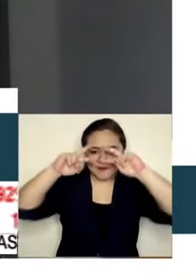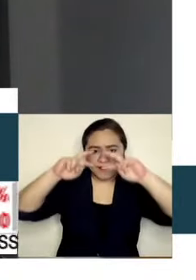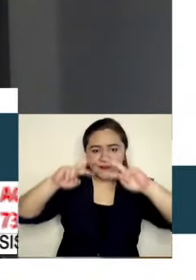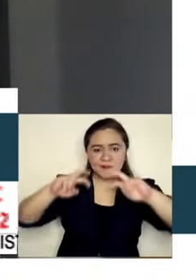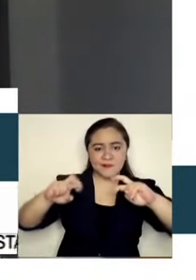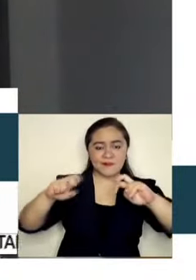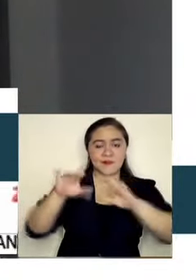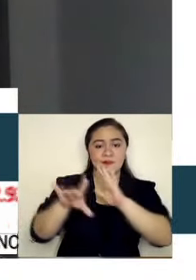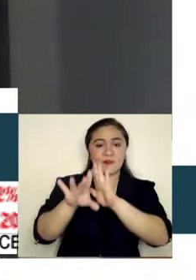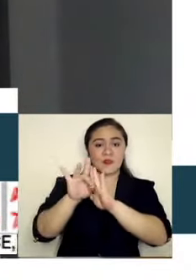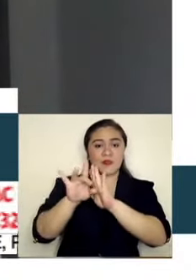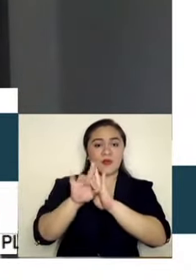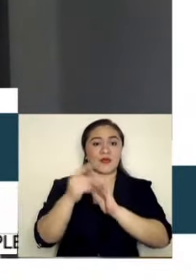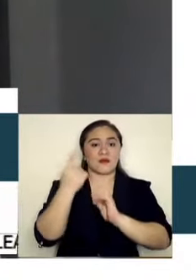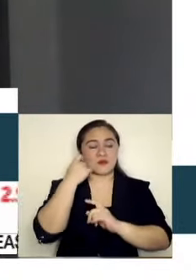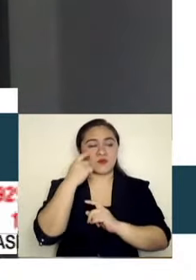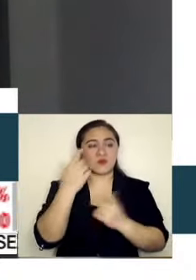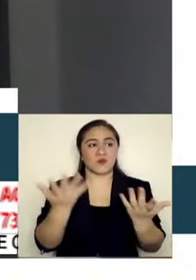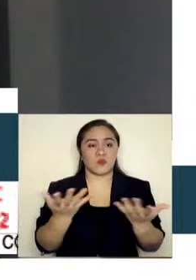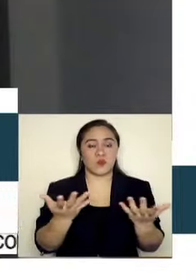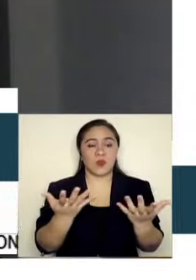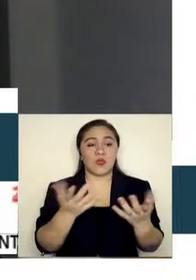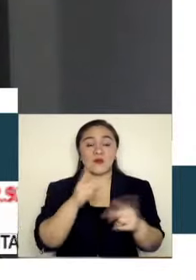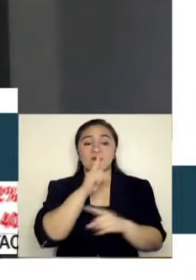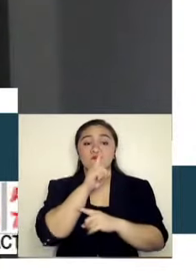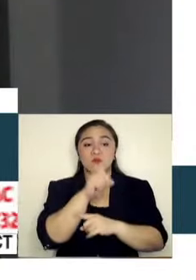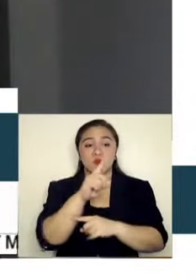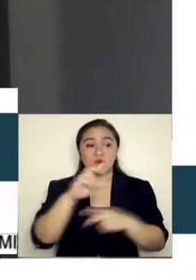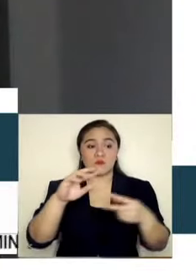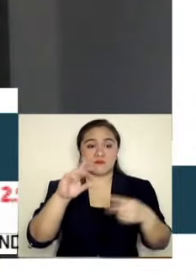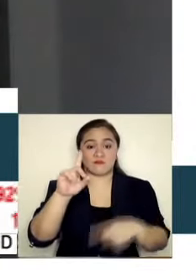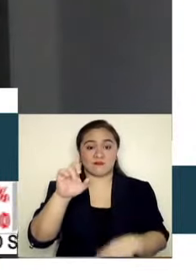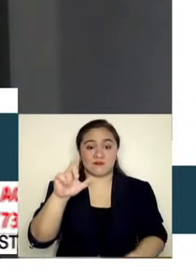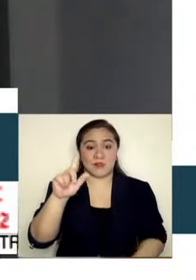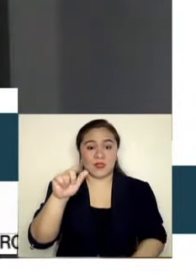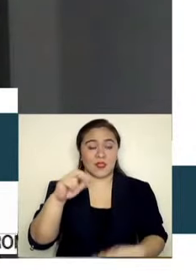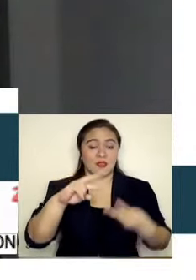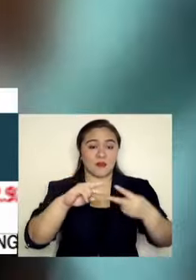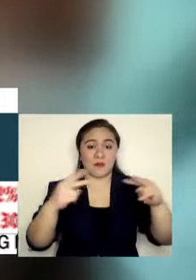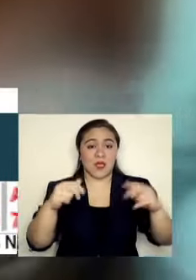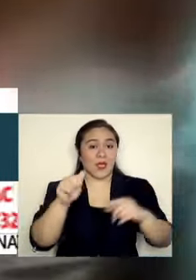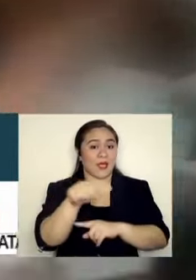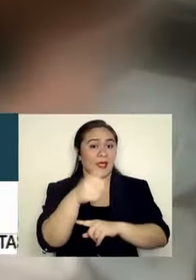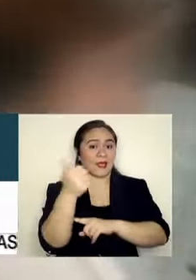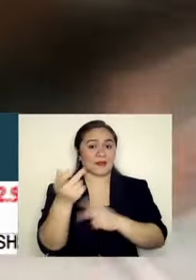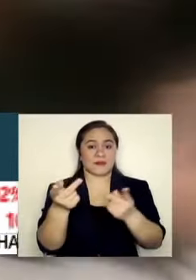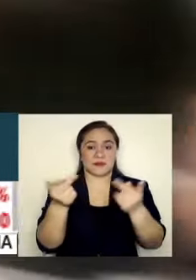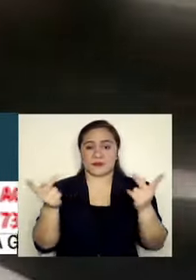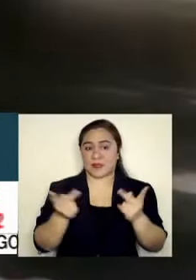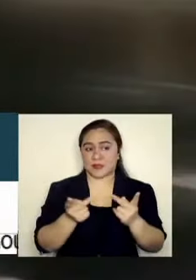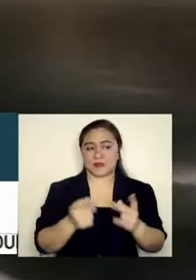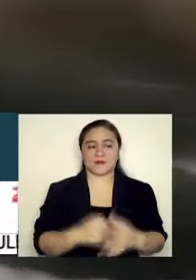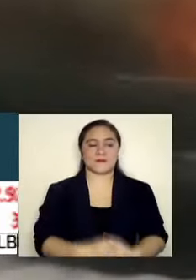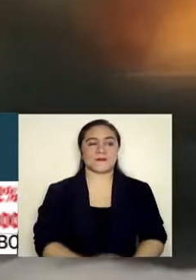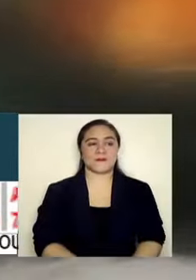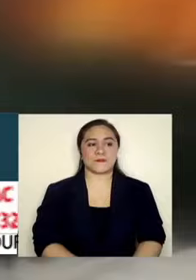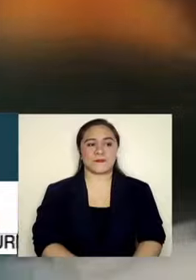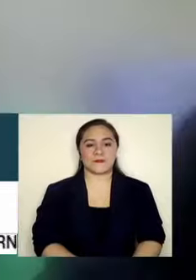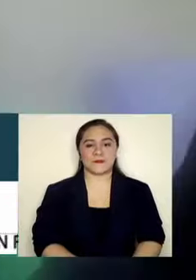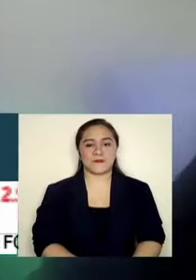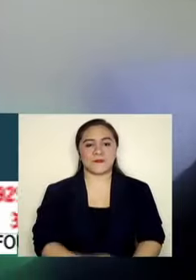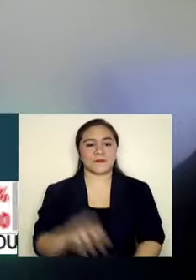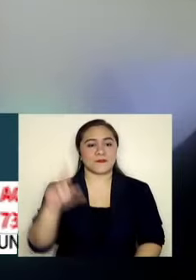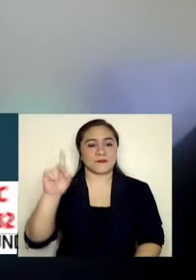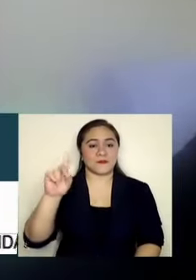can detect or determine if the Delta variant is in other places as well. The DOH